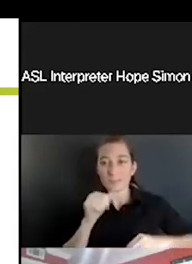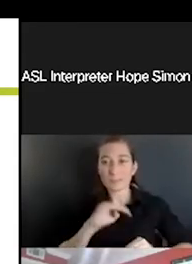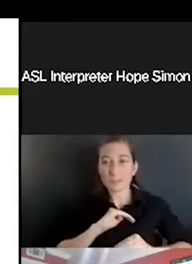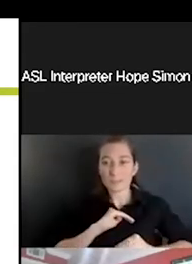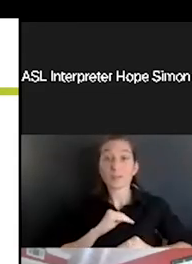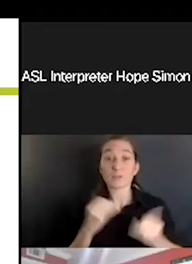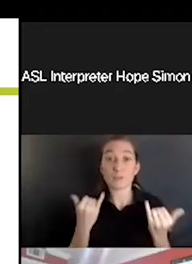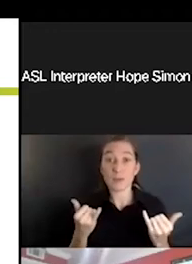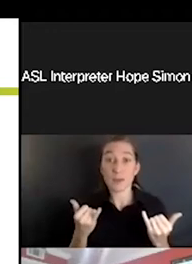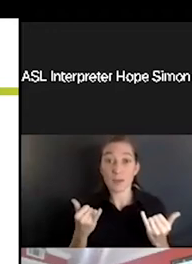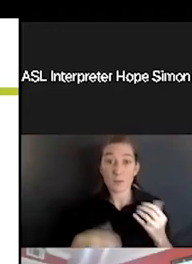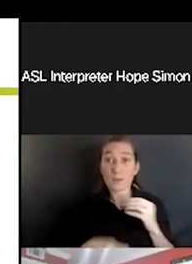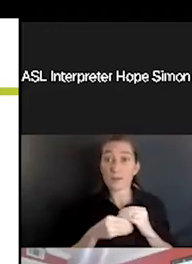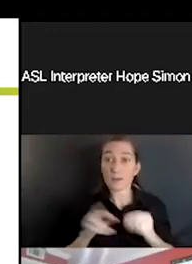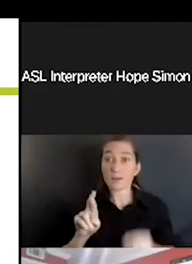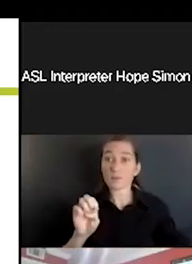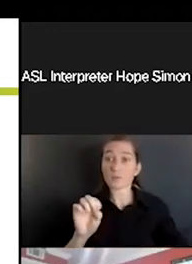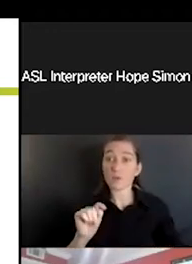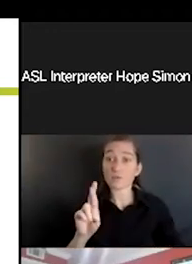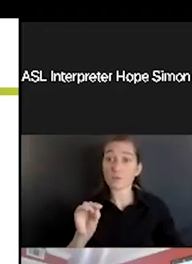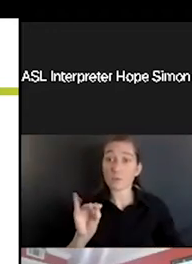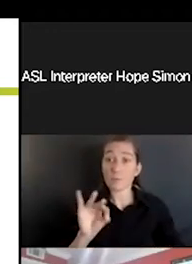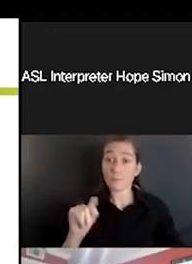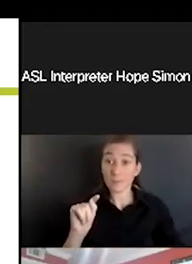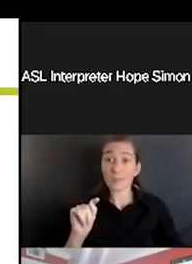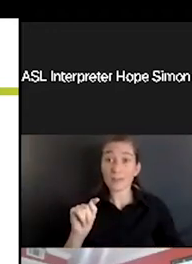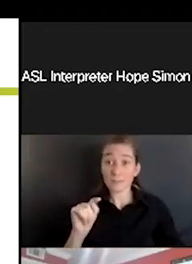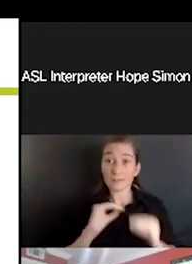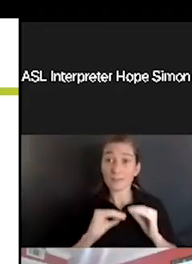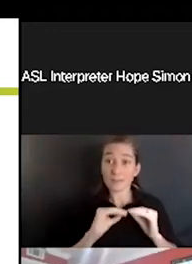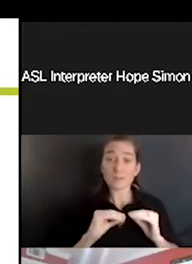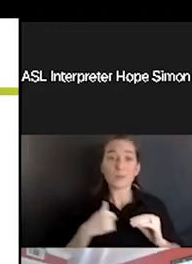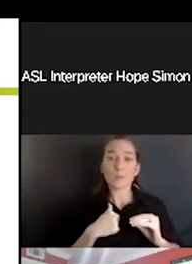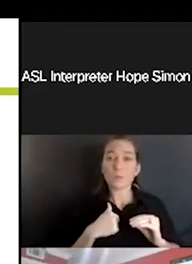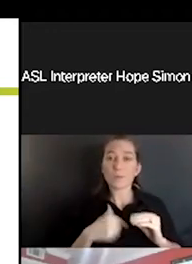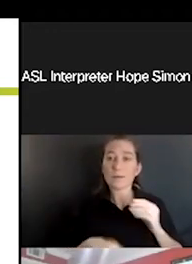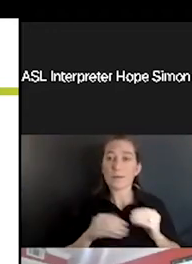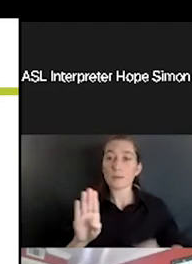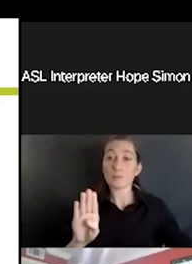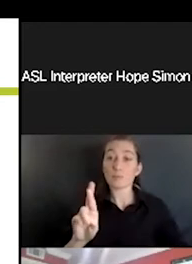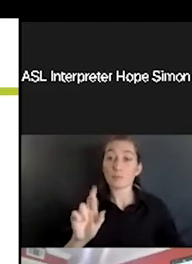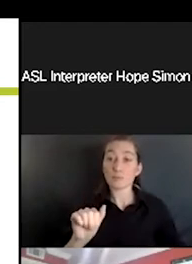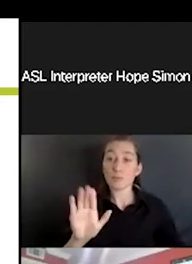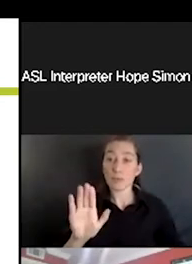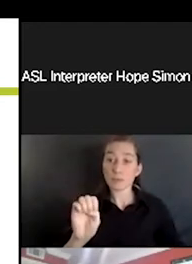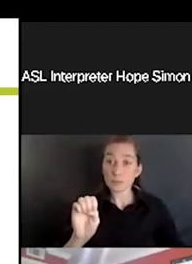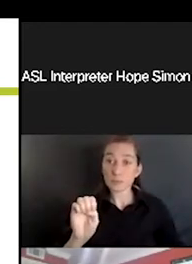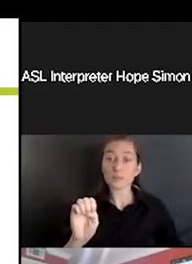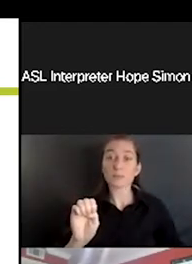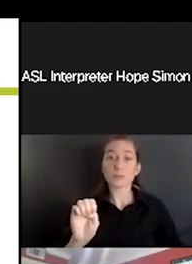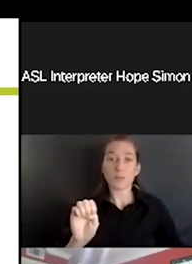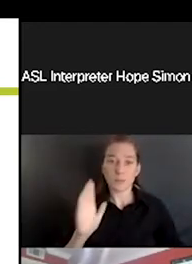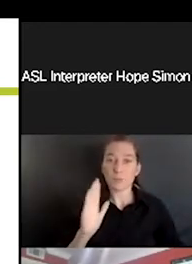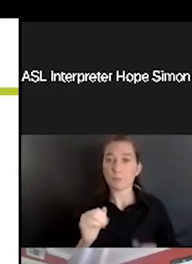that would be to add braces, and that those braces could either be rigid braces or they could actually be dampers, which are similar to